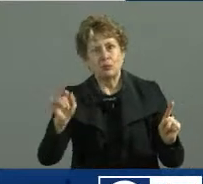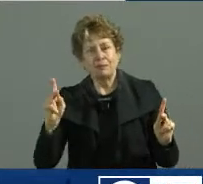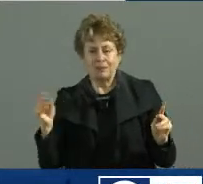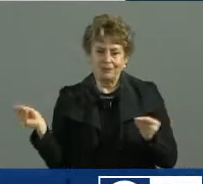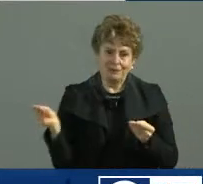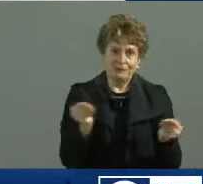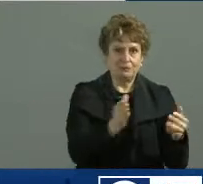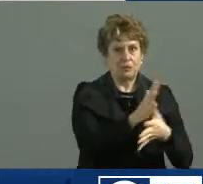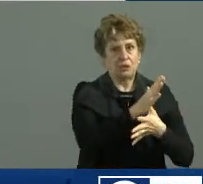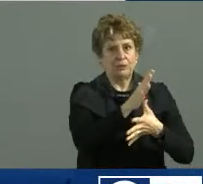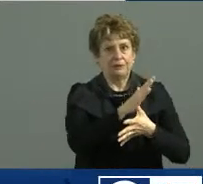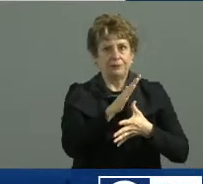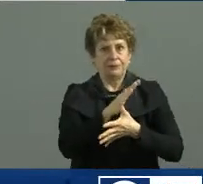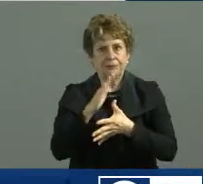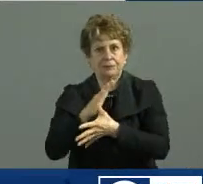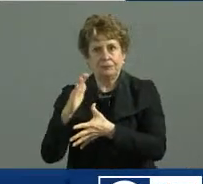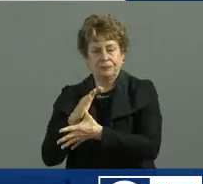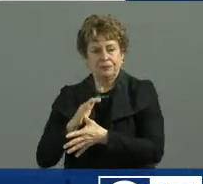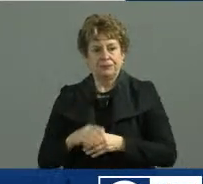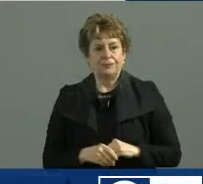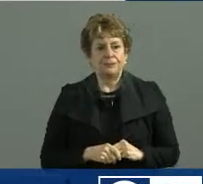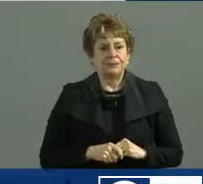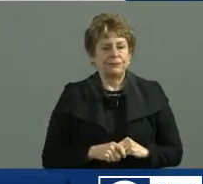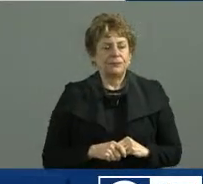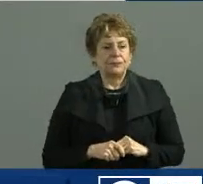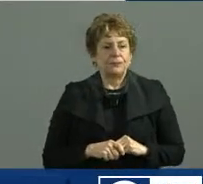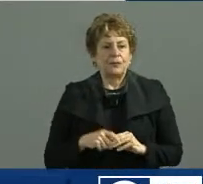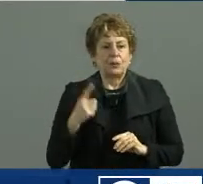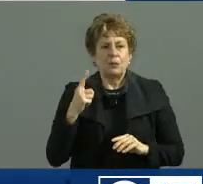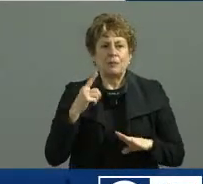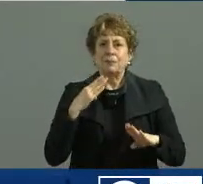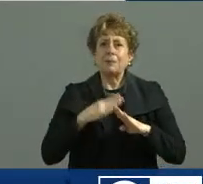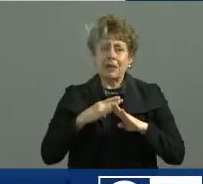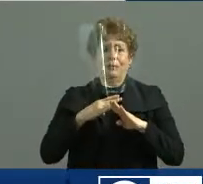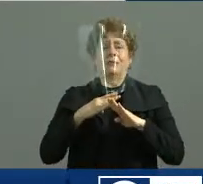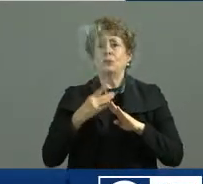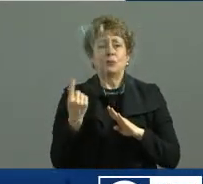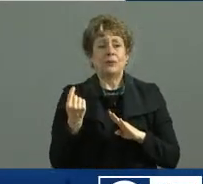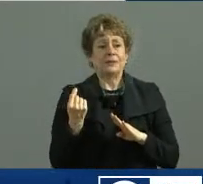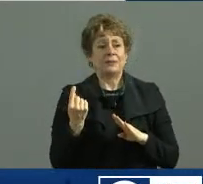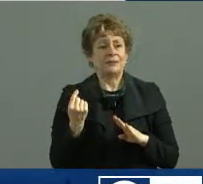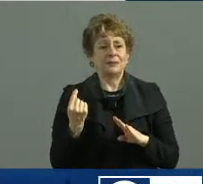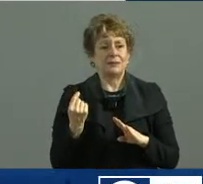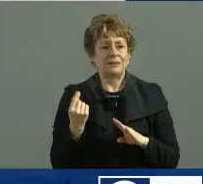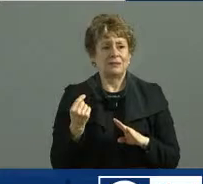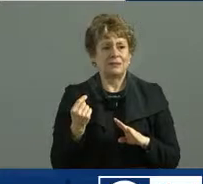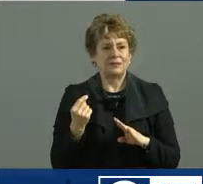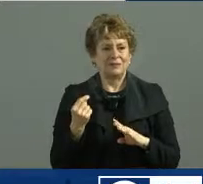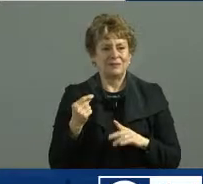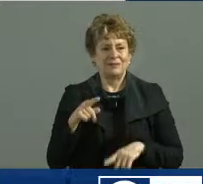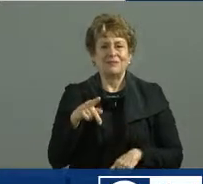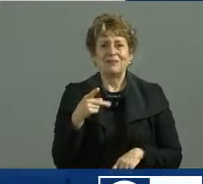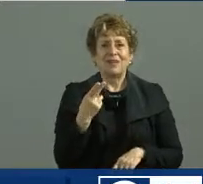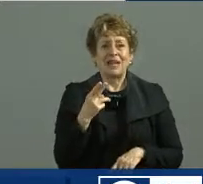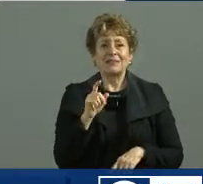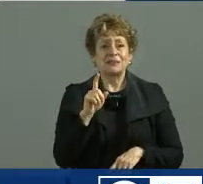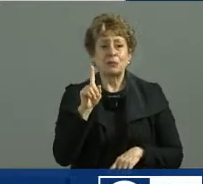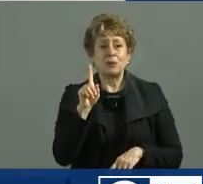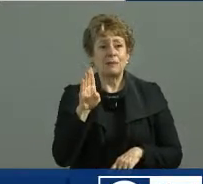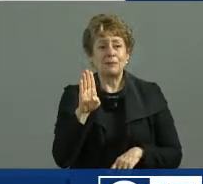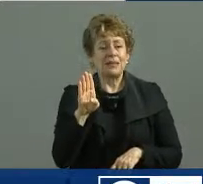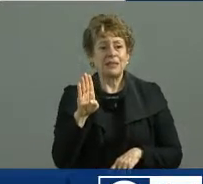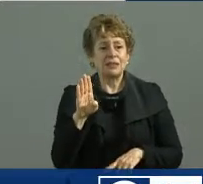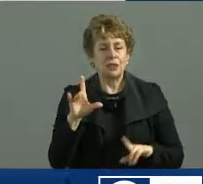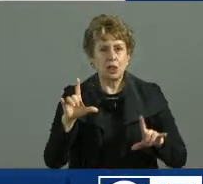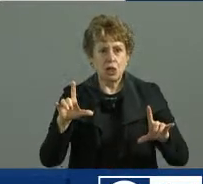barriers for moving into phase or part B of that program was the large number of initial doses that we had